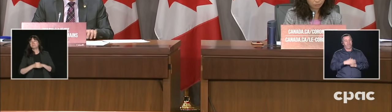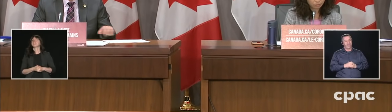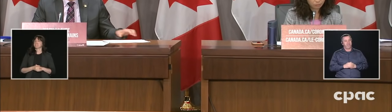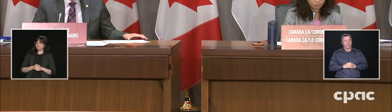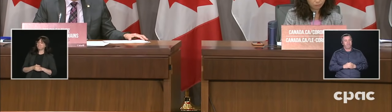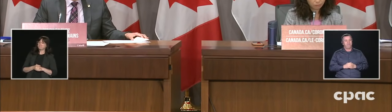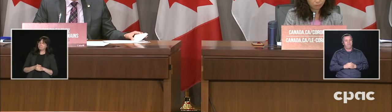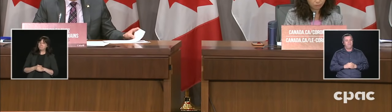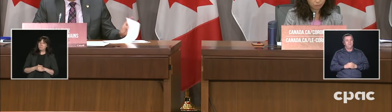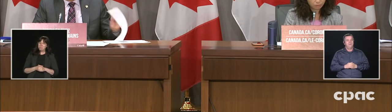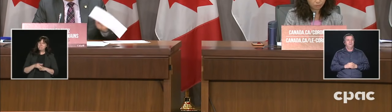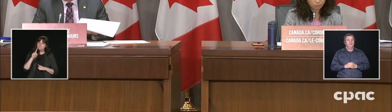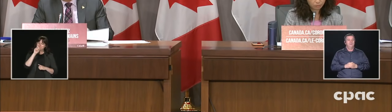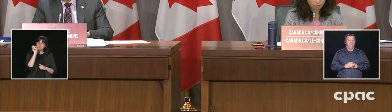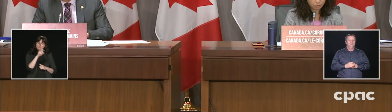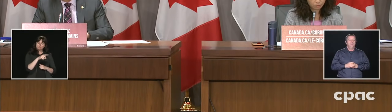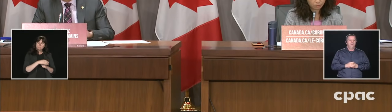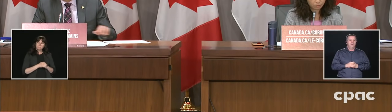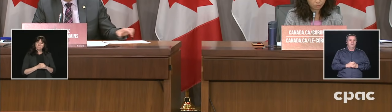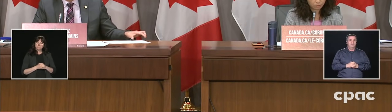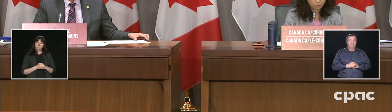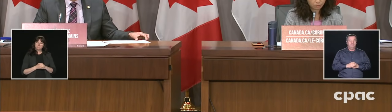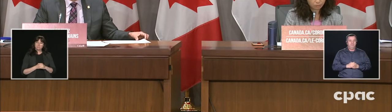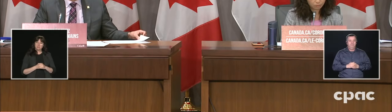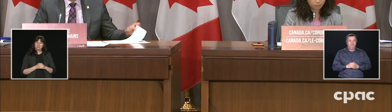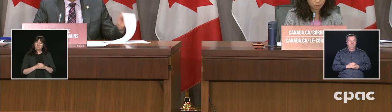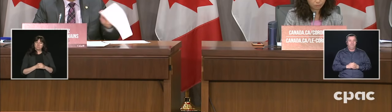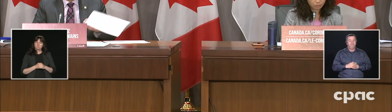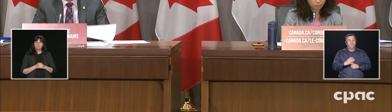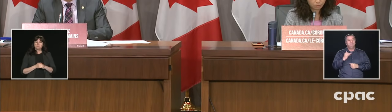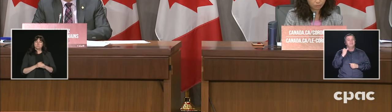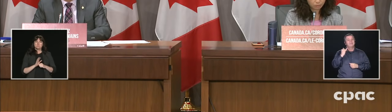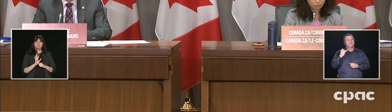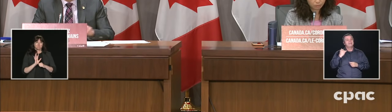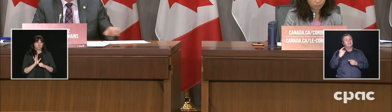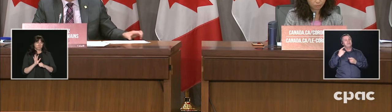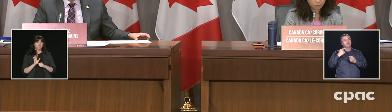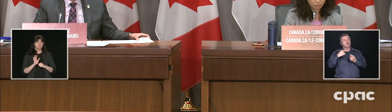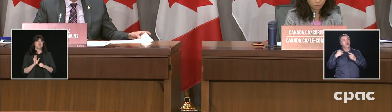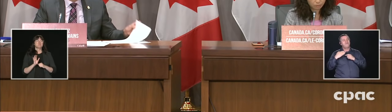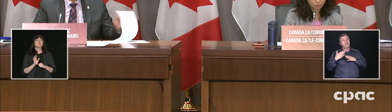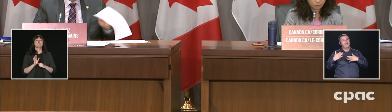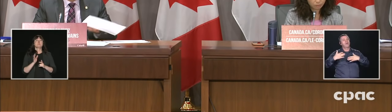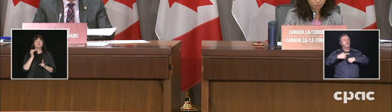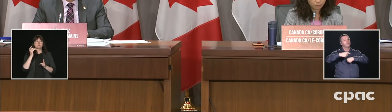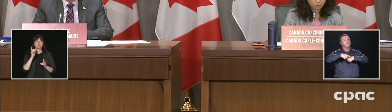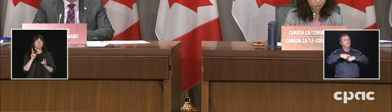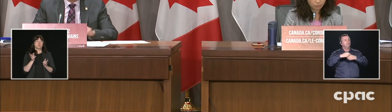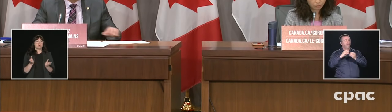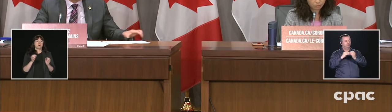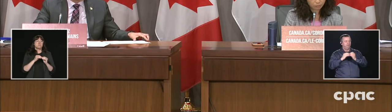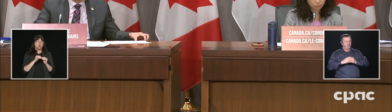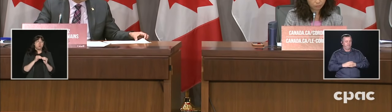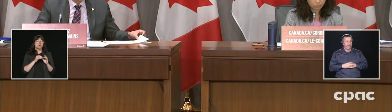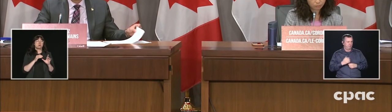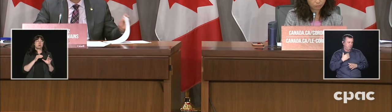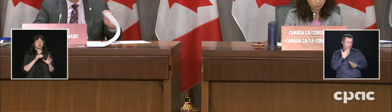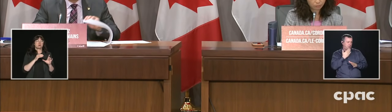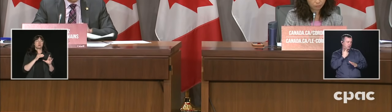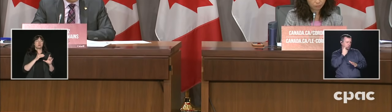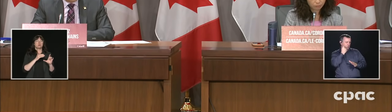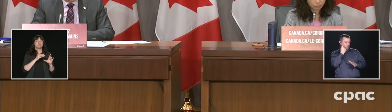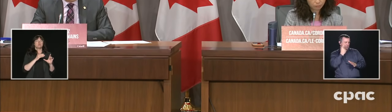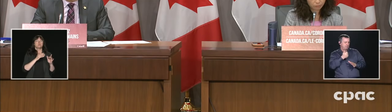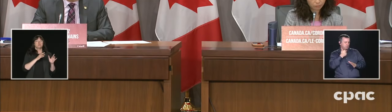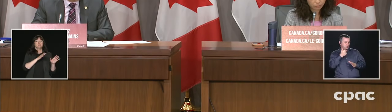then, I understand that the more you progress, the wider the projections are, but it is